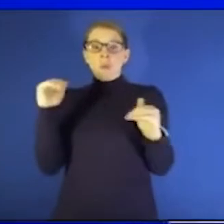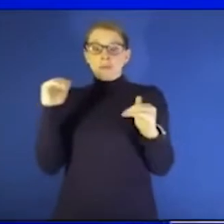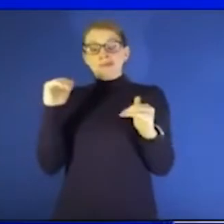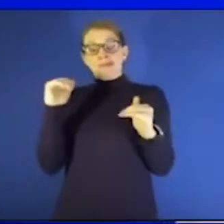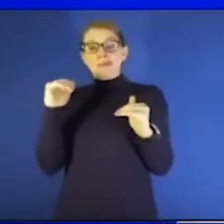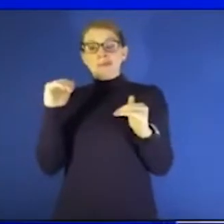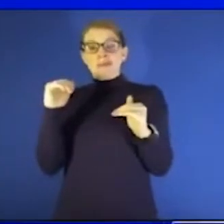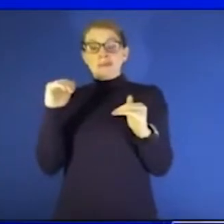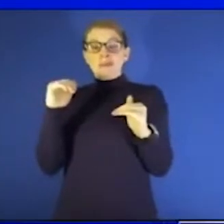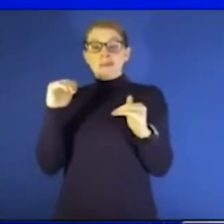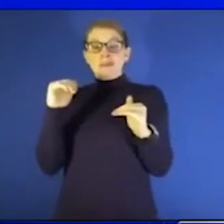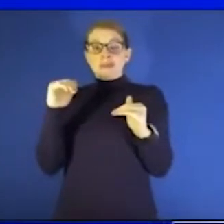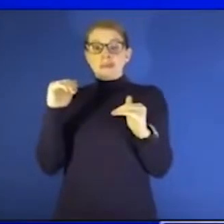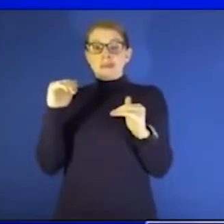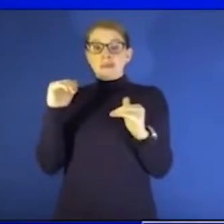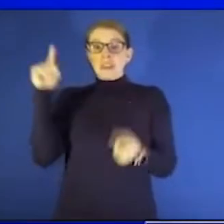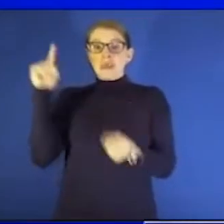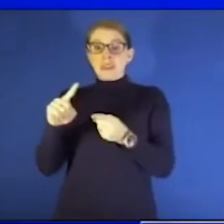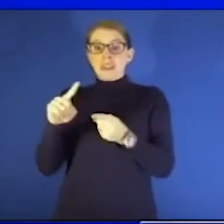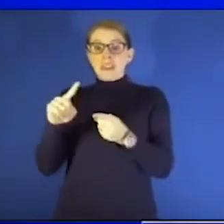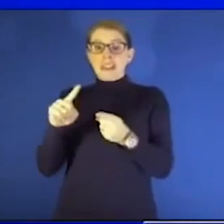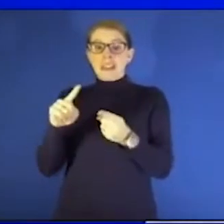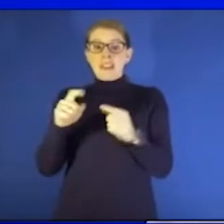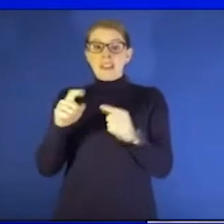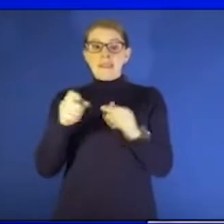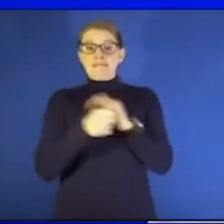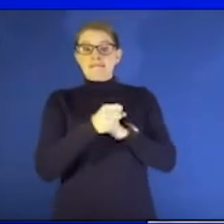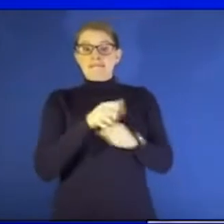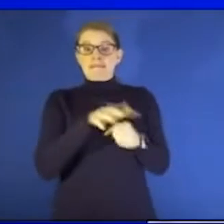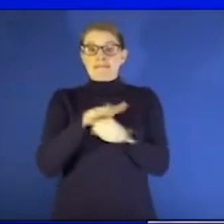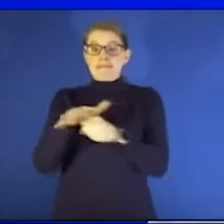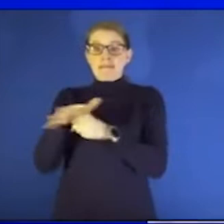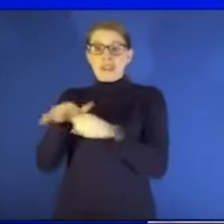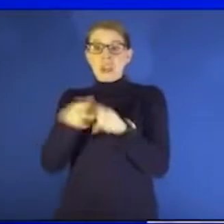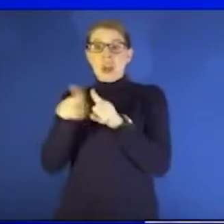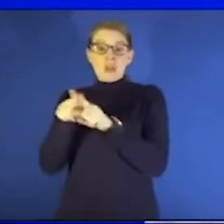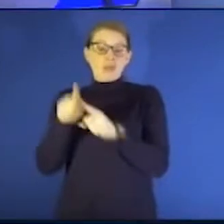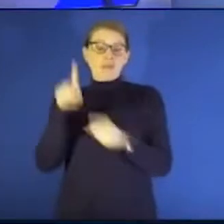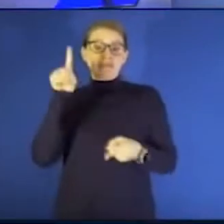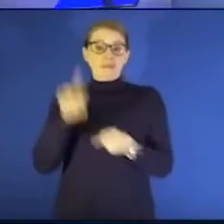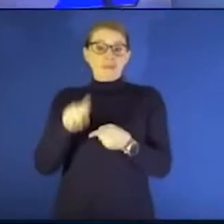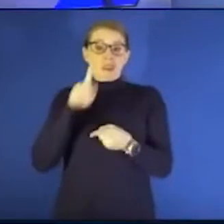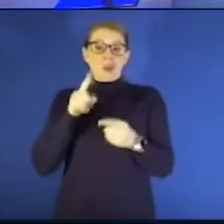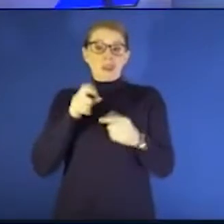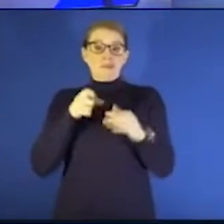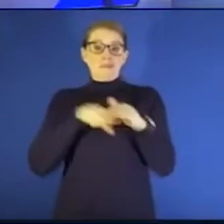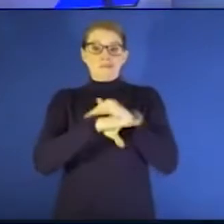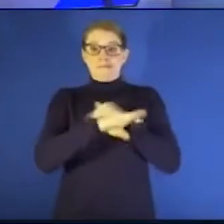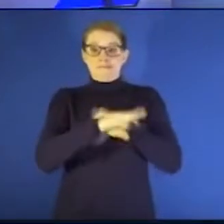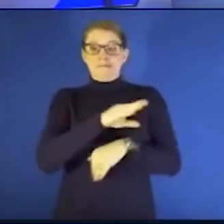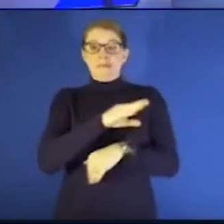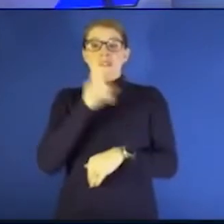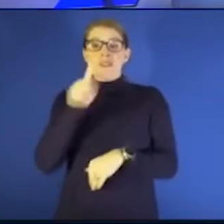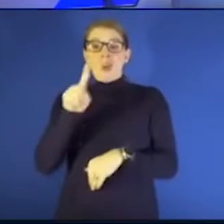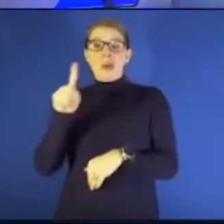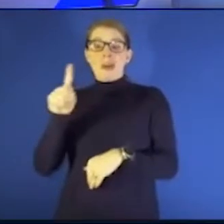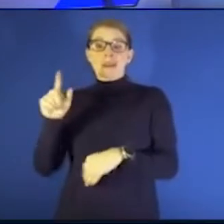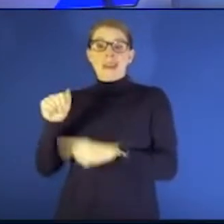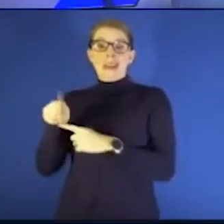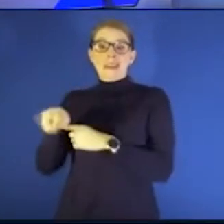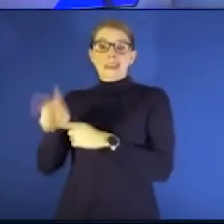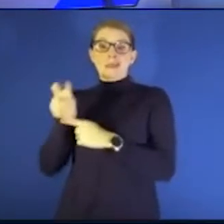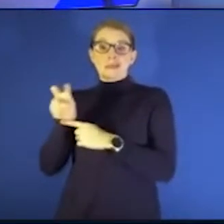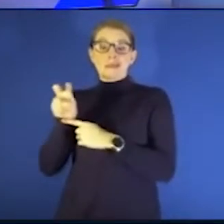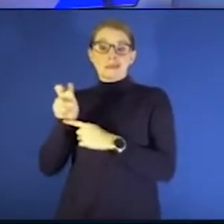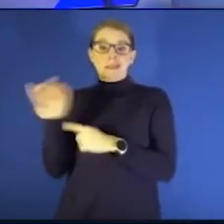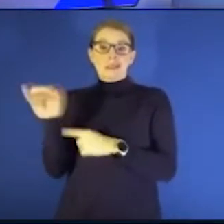as decreased capacity, decreased hospitalizations for these acute infections. We like it. We like the number. That's the lowest we've been in a while.